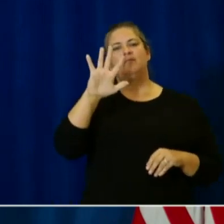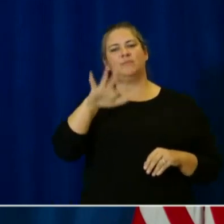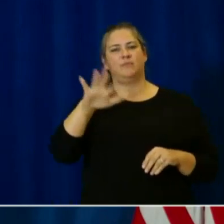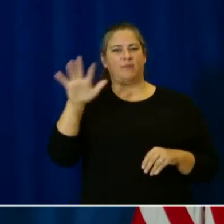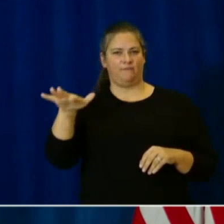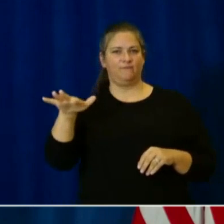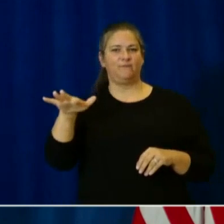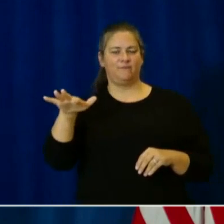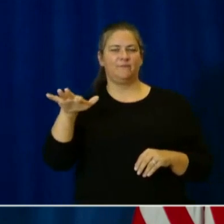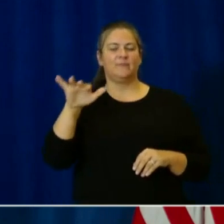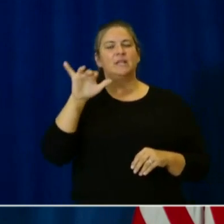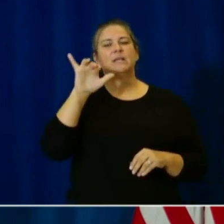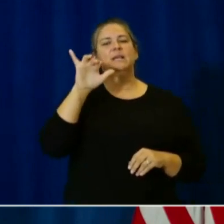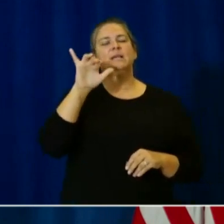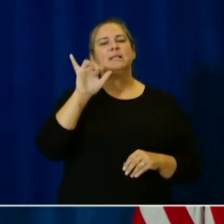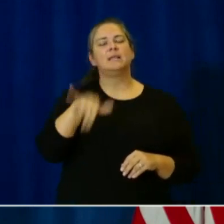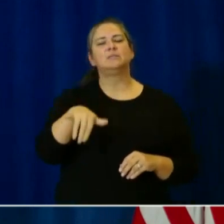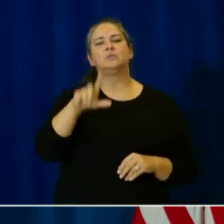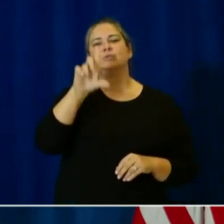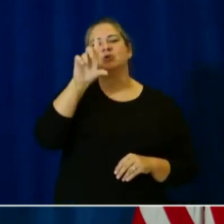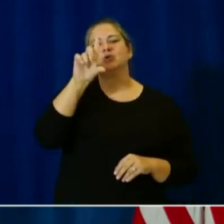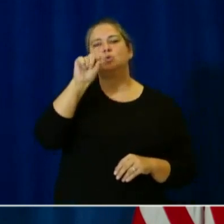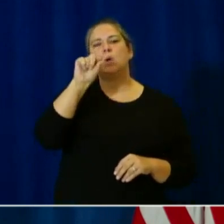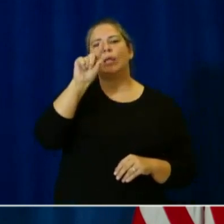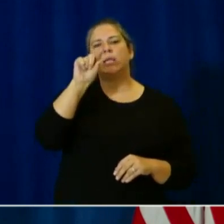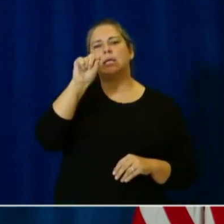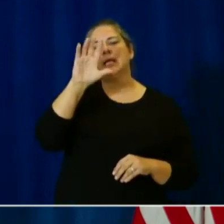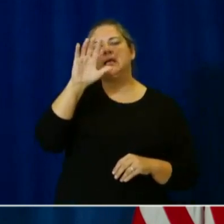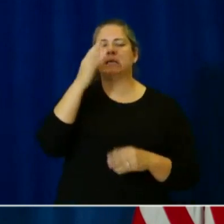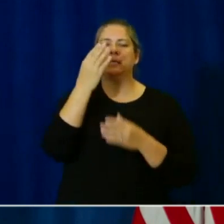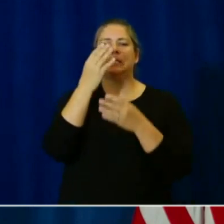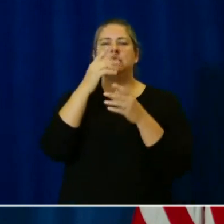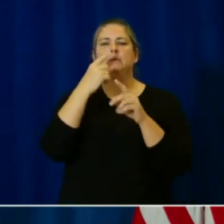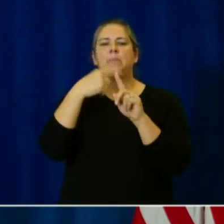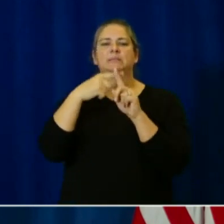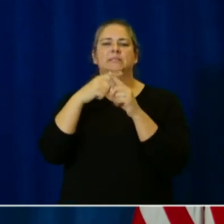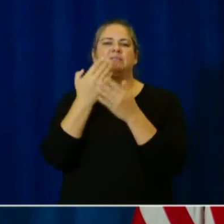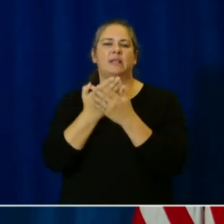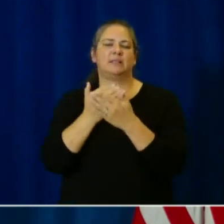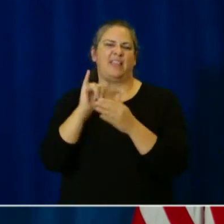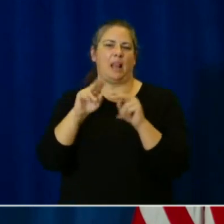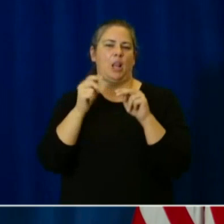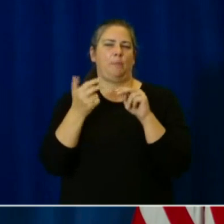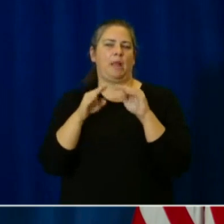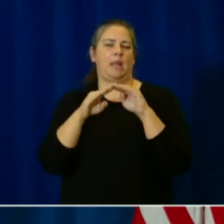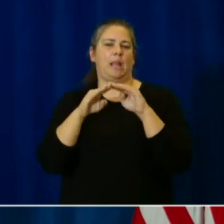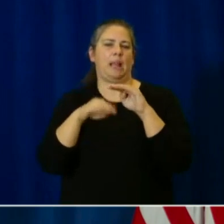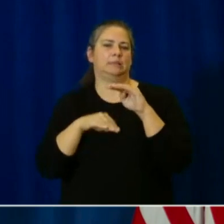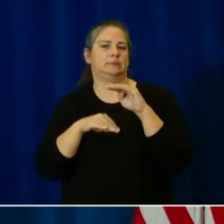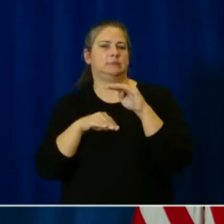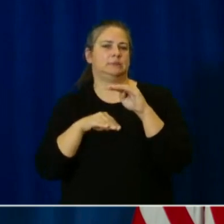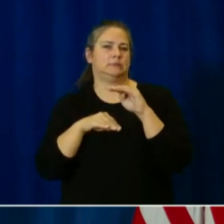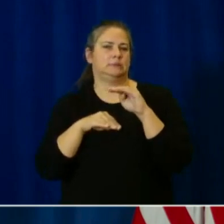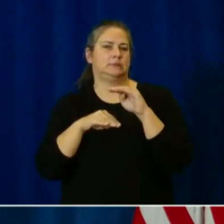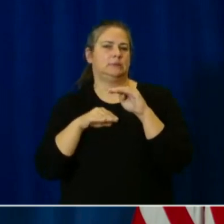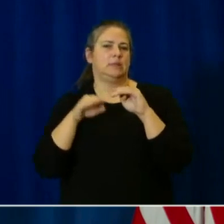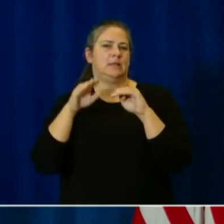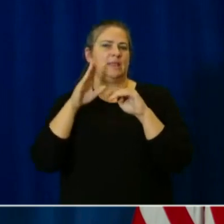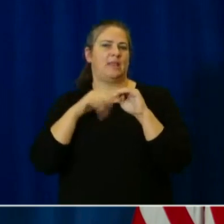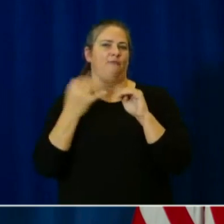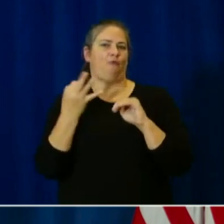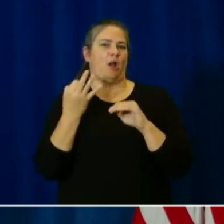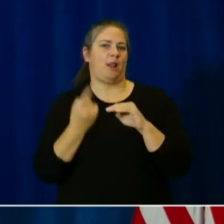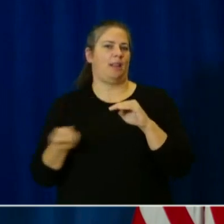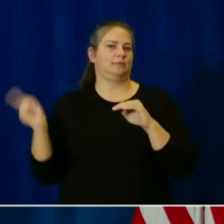77,455. This is about 20 cases less than we had this day last week.